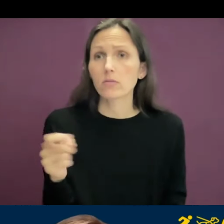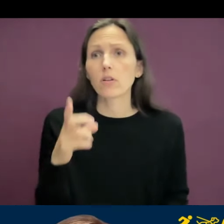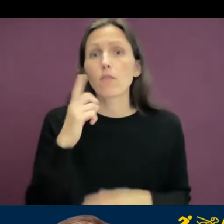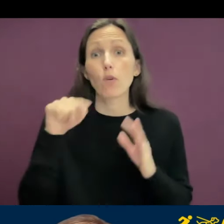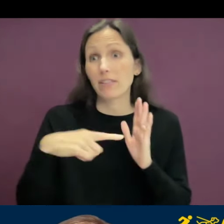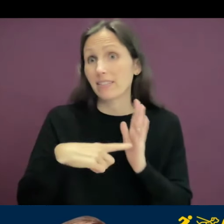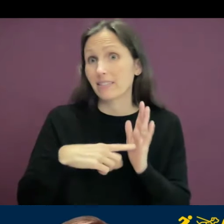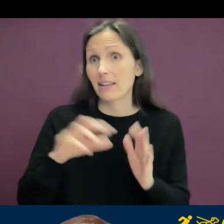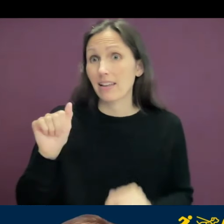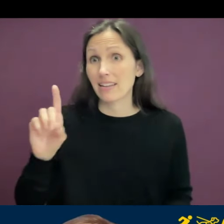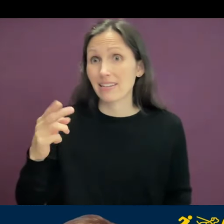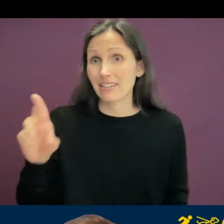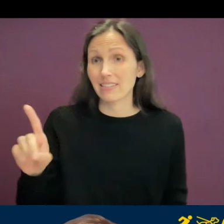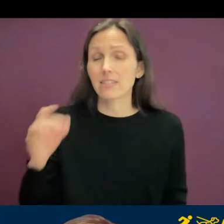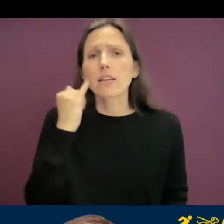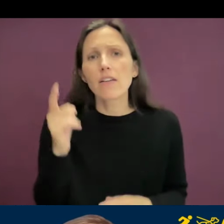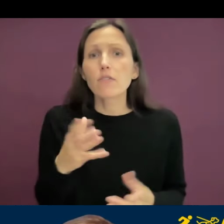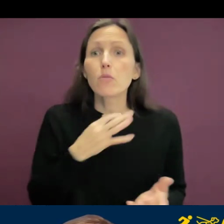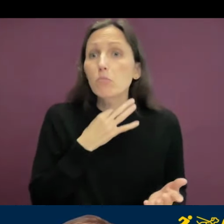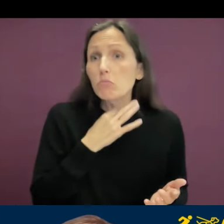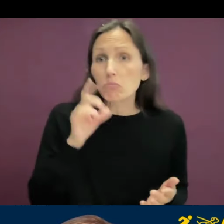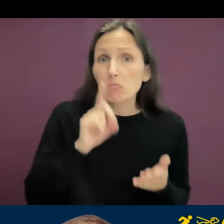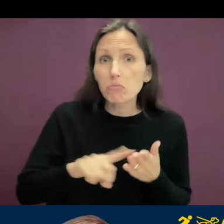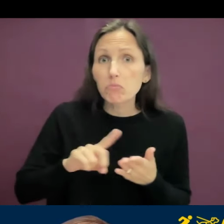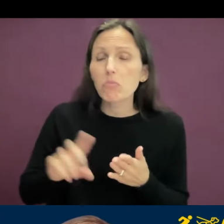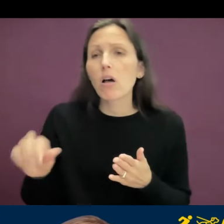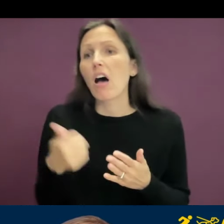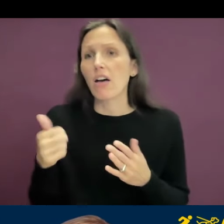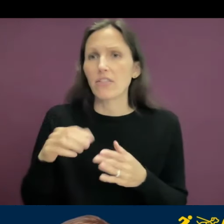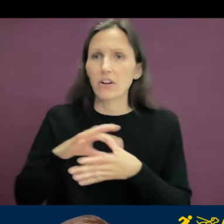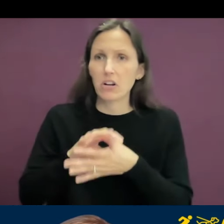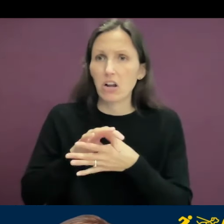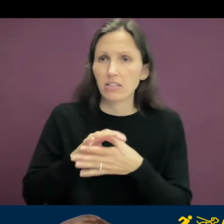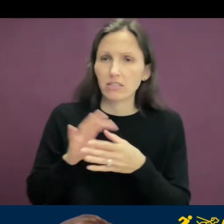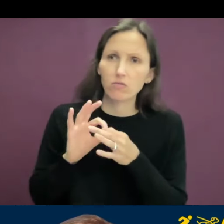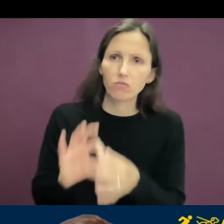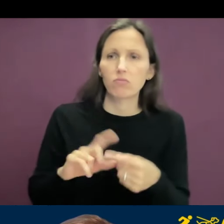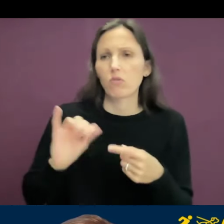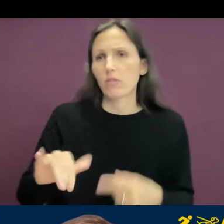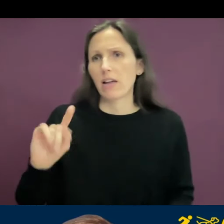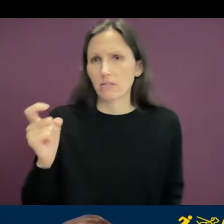example, ADHD, if you wanted to explore additional content related to this diagnosis.